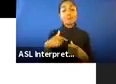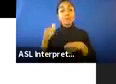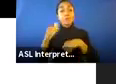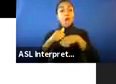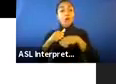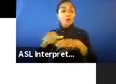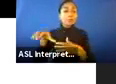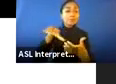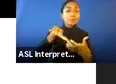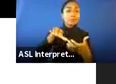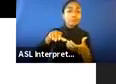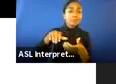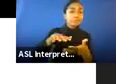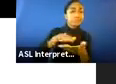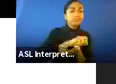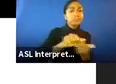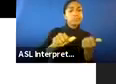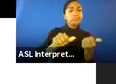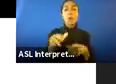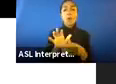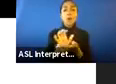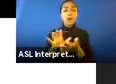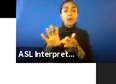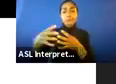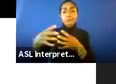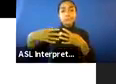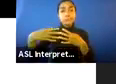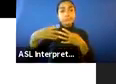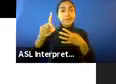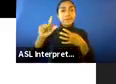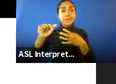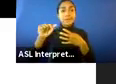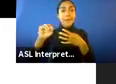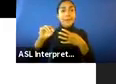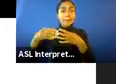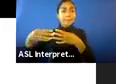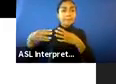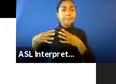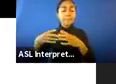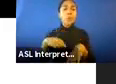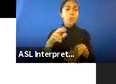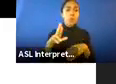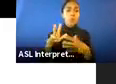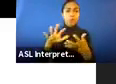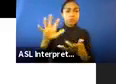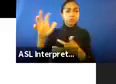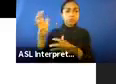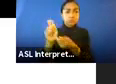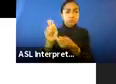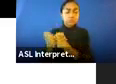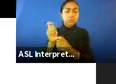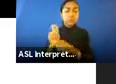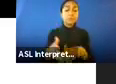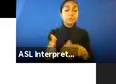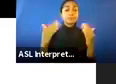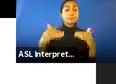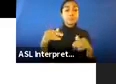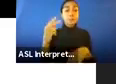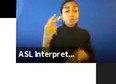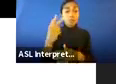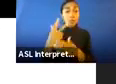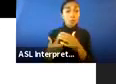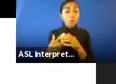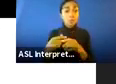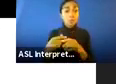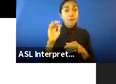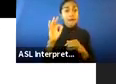or otherwise significantly altered. 2/3 of the marine environment has also been changed by fish